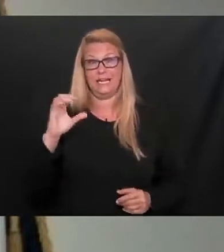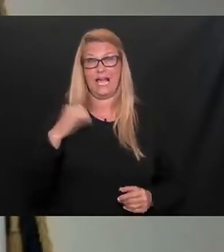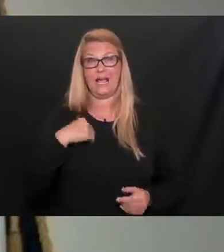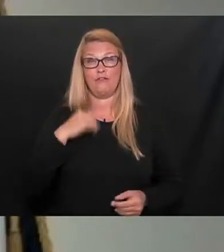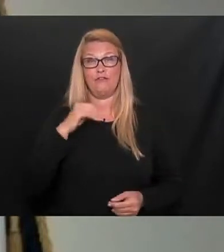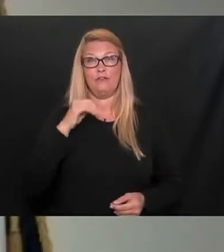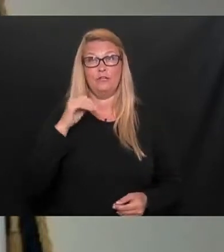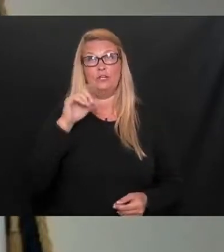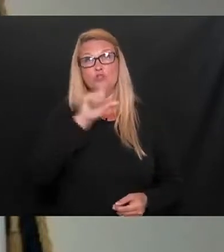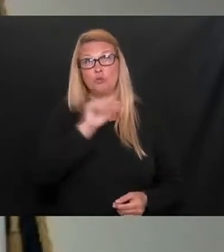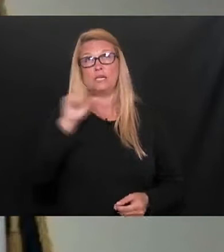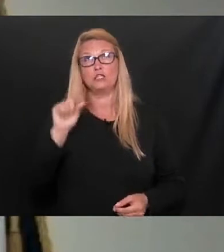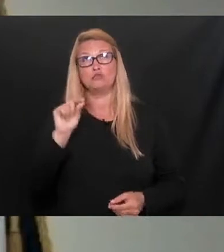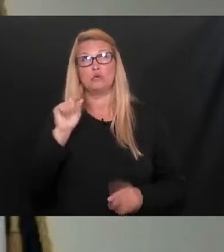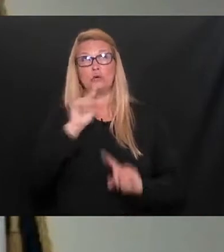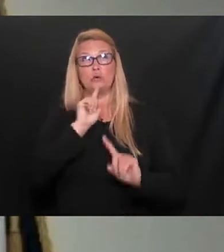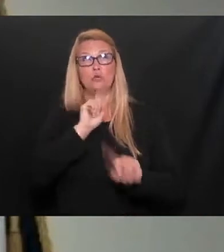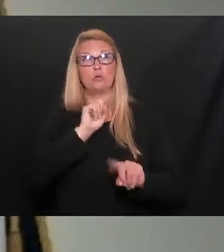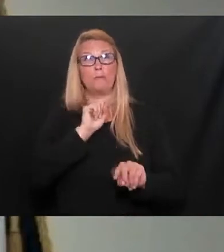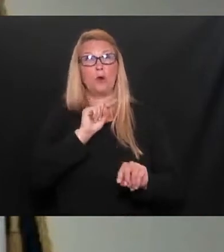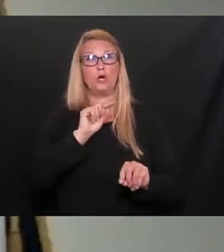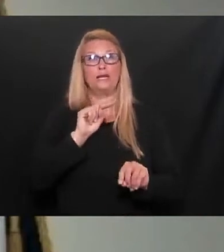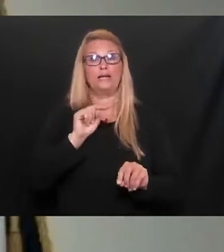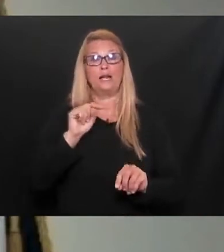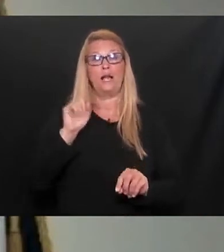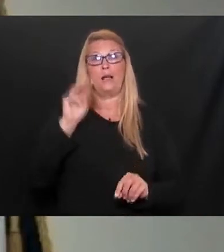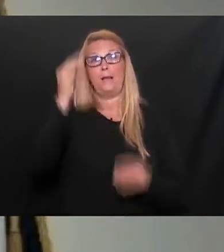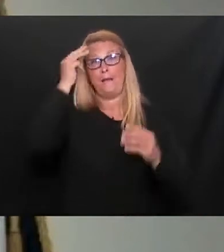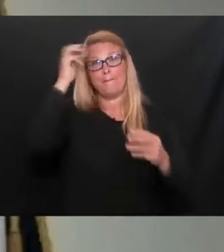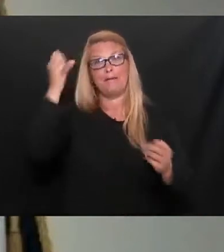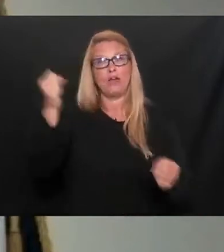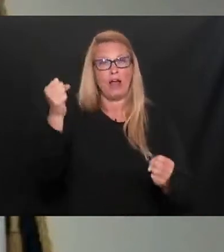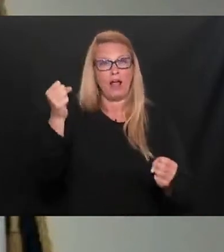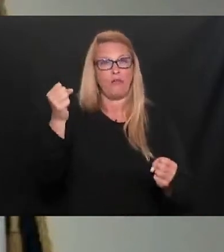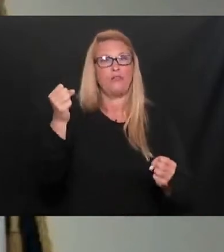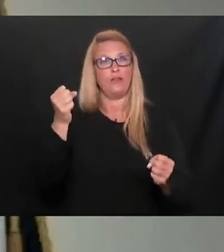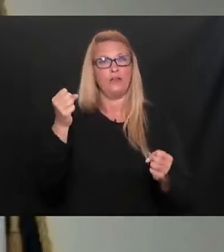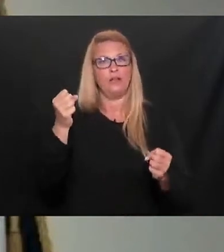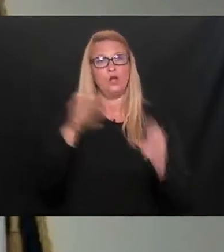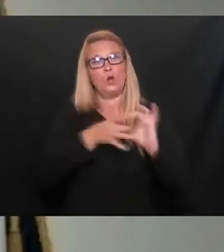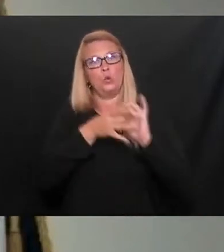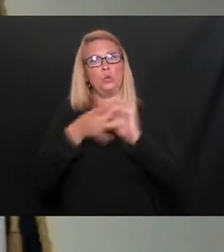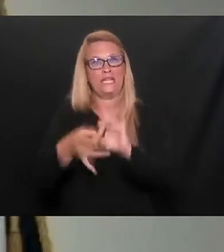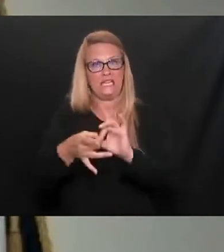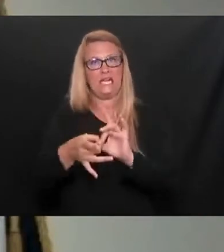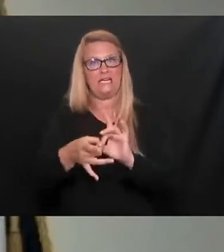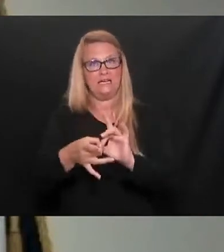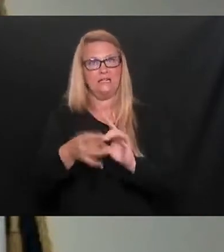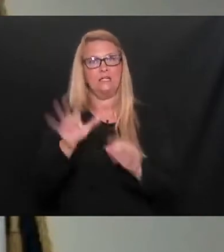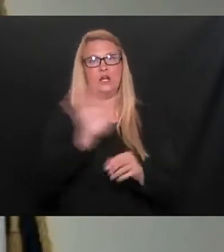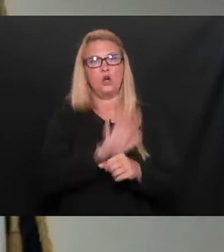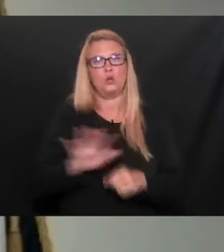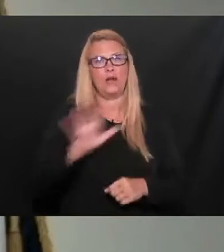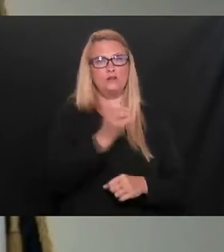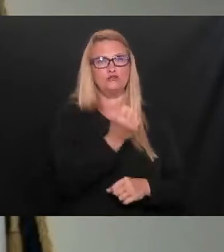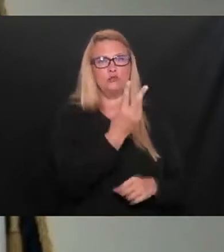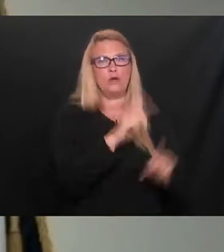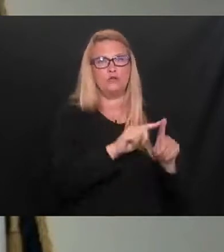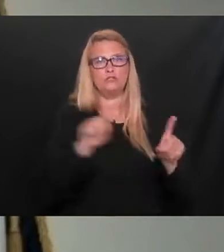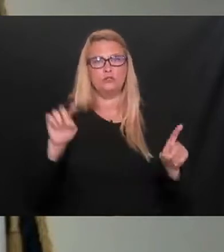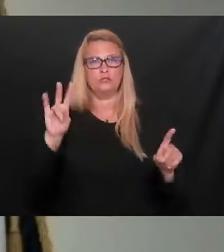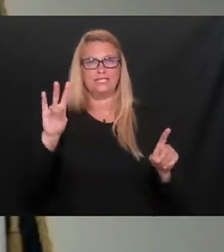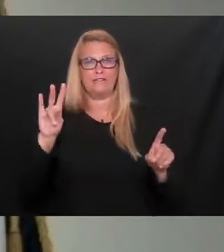2020, the proportion of mental health-related emergency department visits among 12 to 17-year-olds